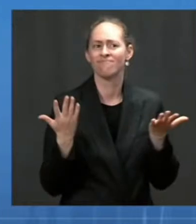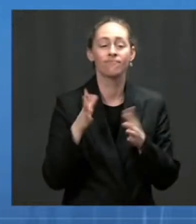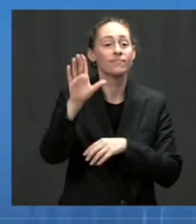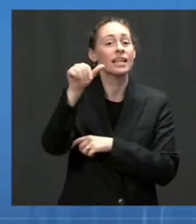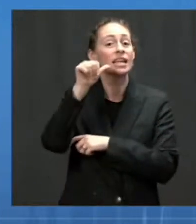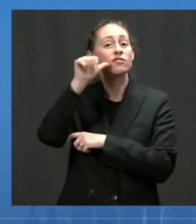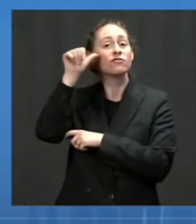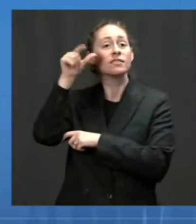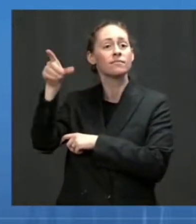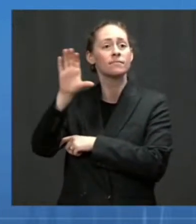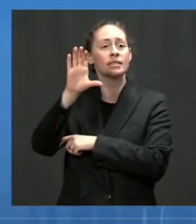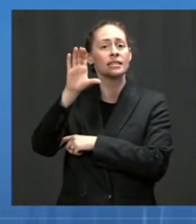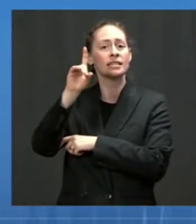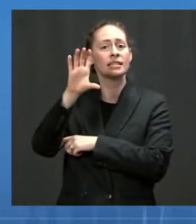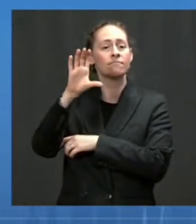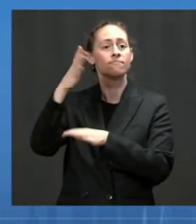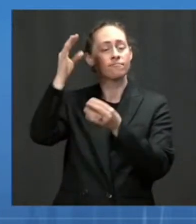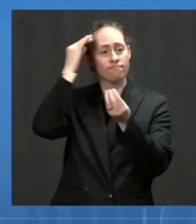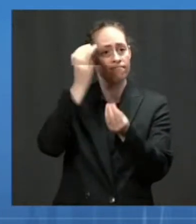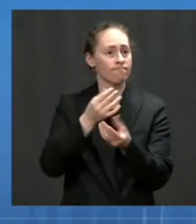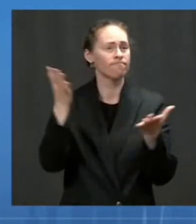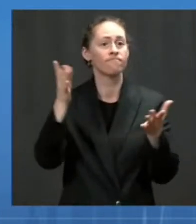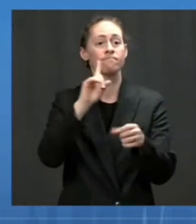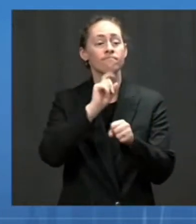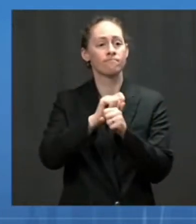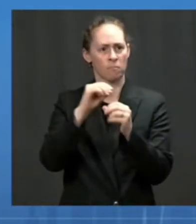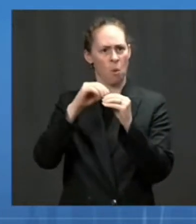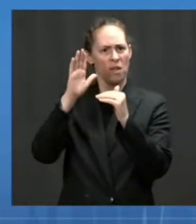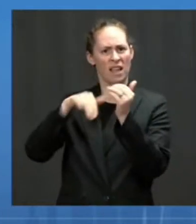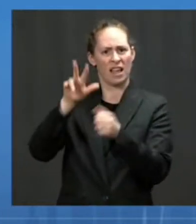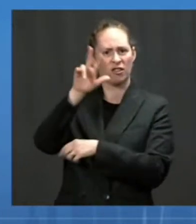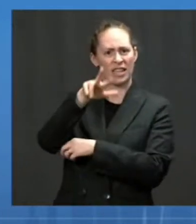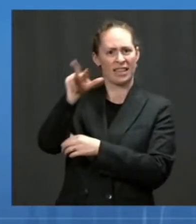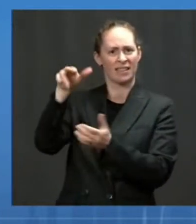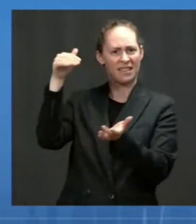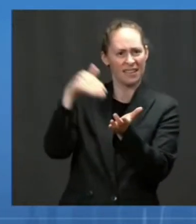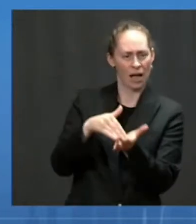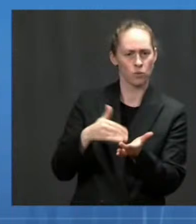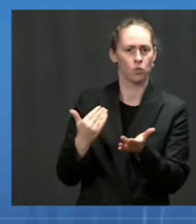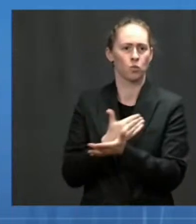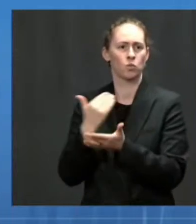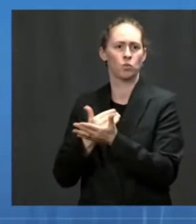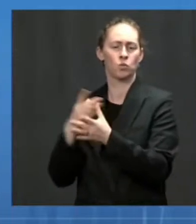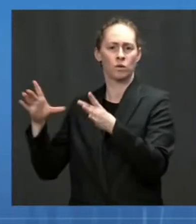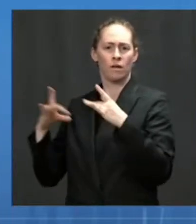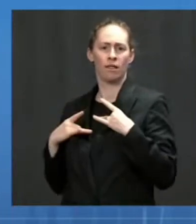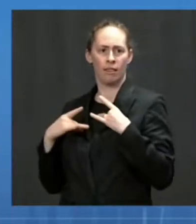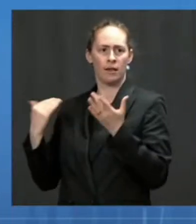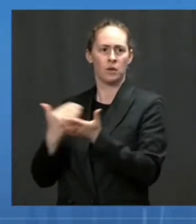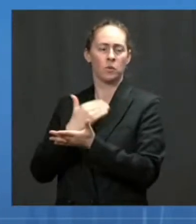than 33,000 new cases of COVID-19. Our 7-day average is about